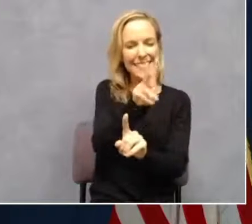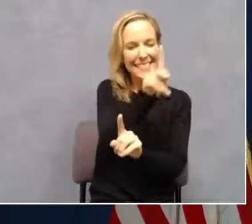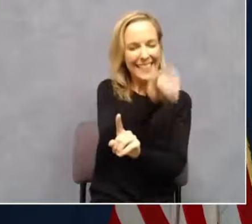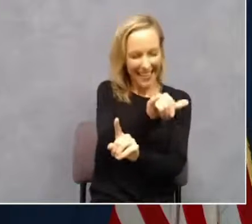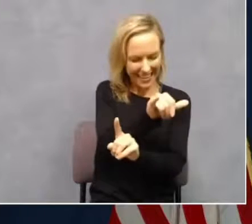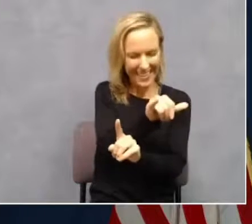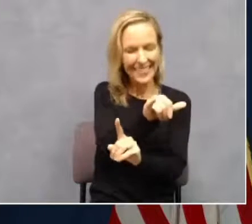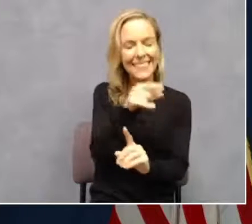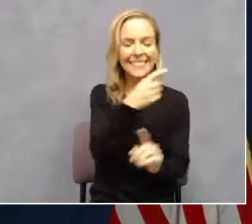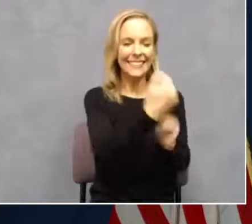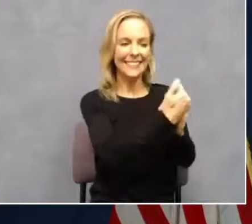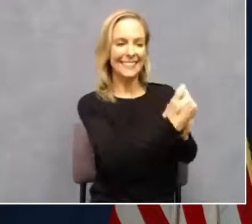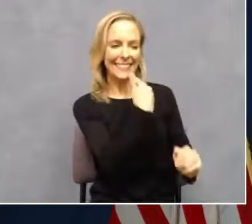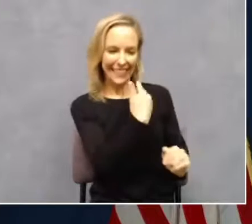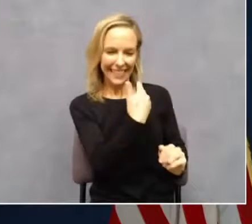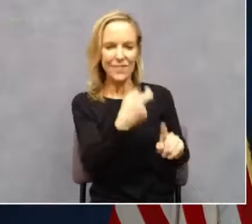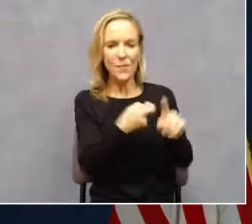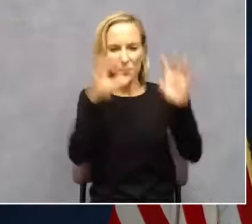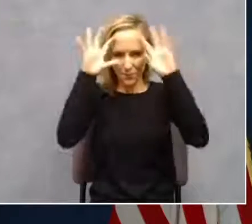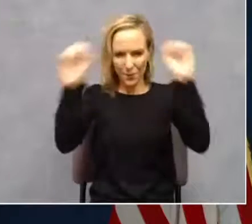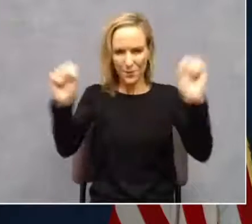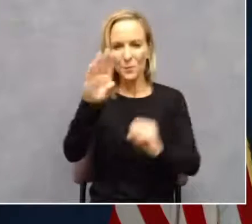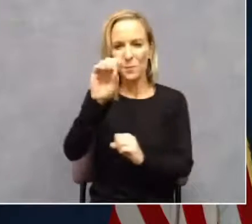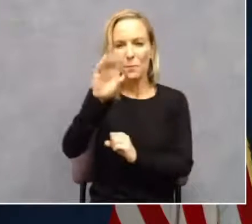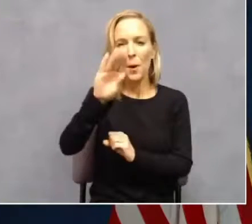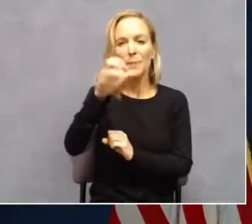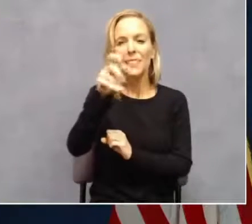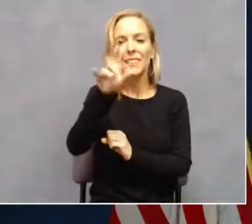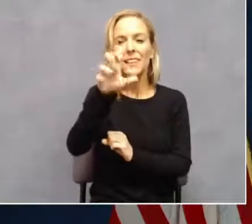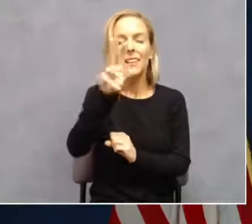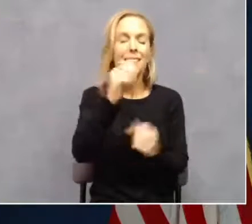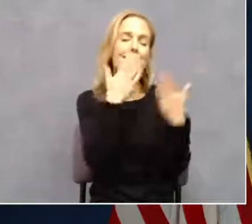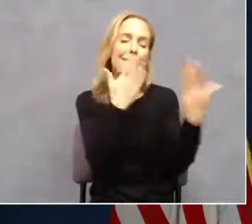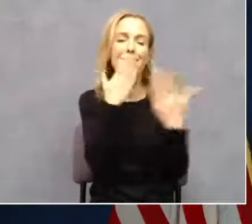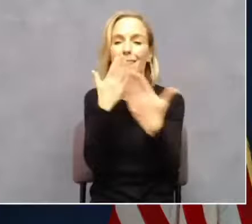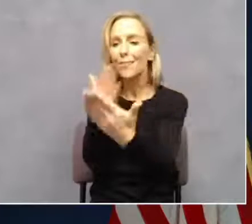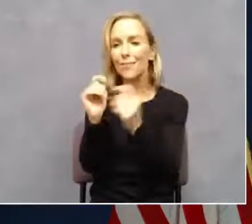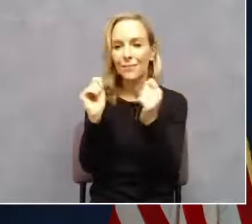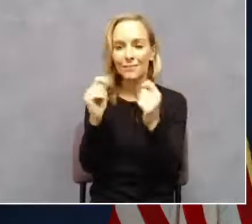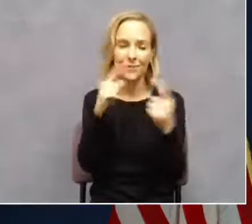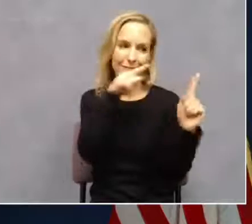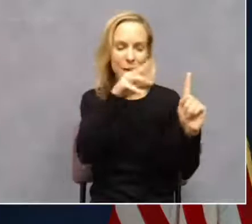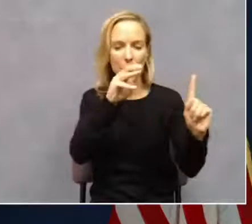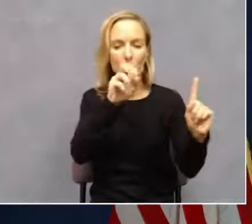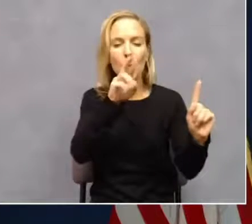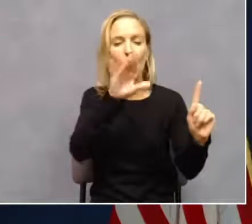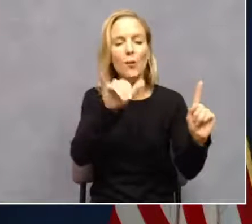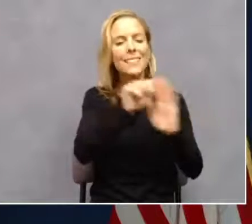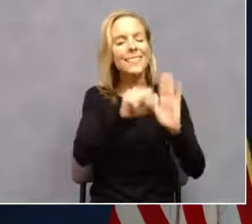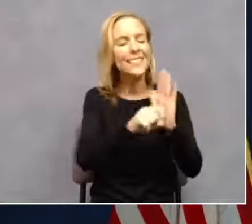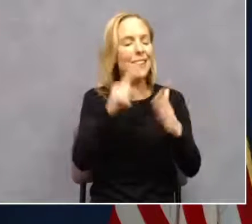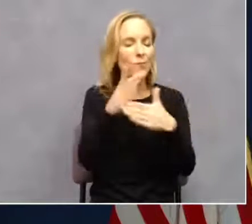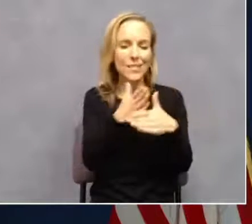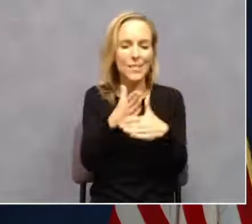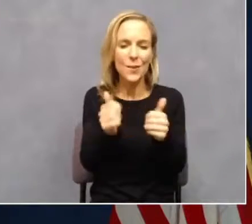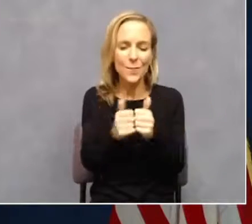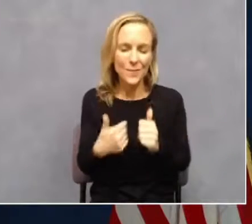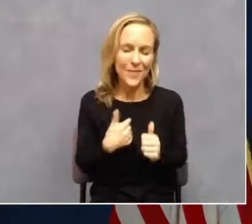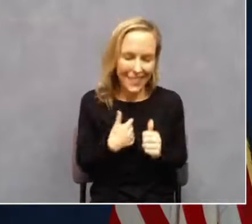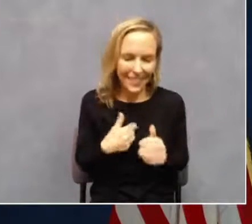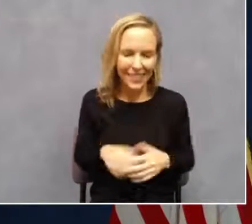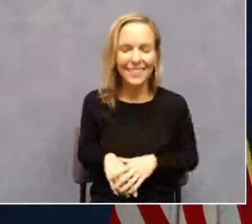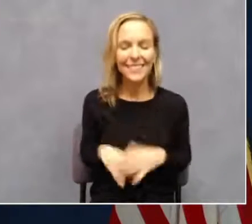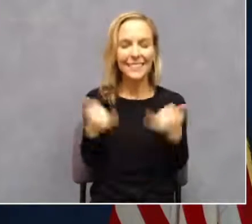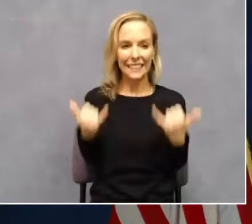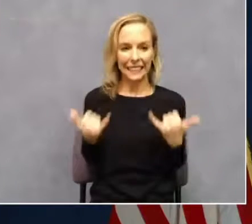sent to me by President Bob Jackson. So thank you so much to everybody at Murray State for sharing this with me. Today